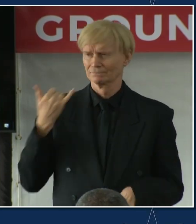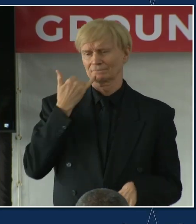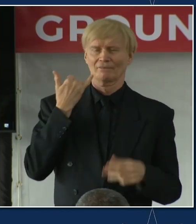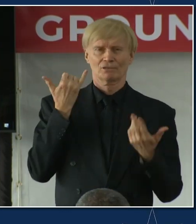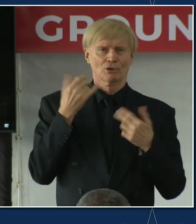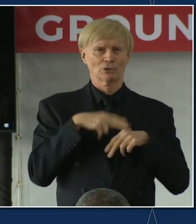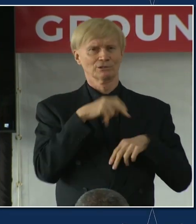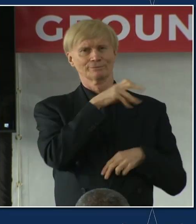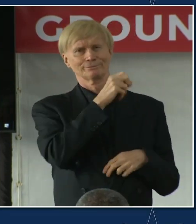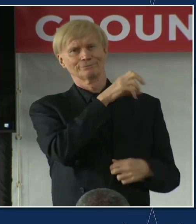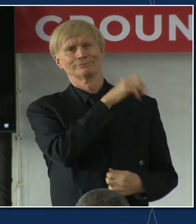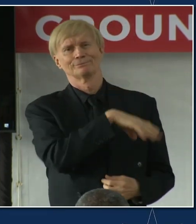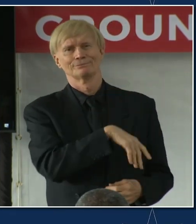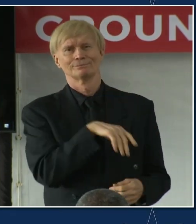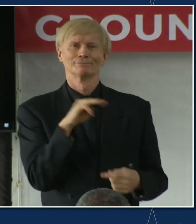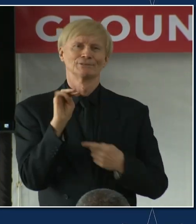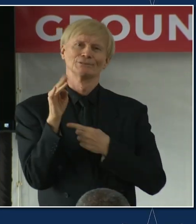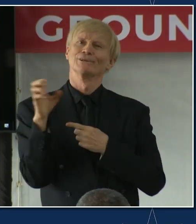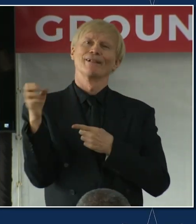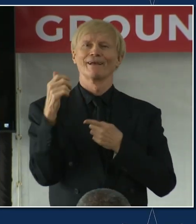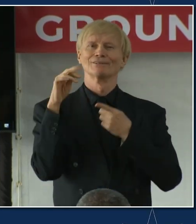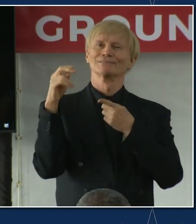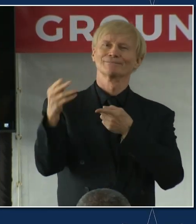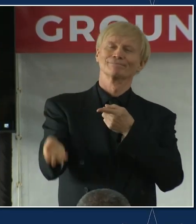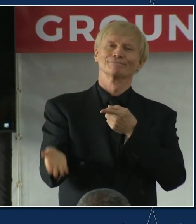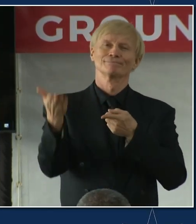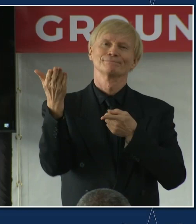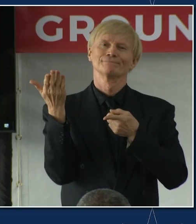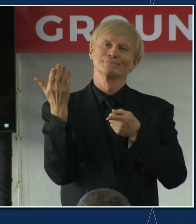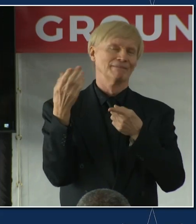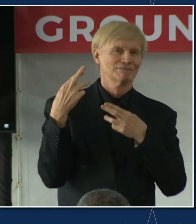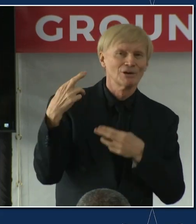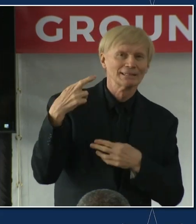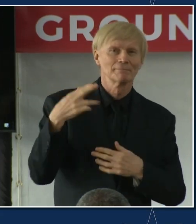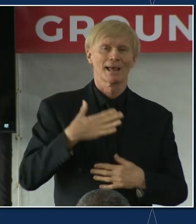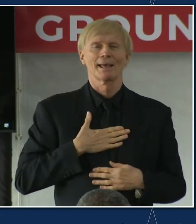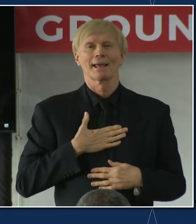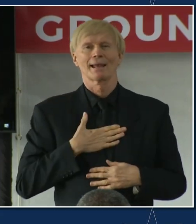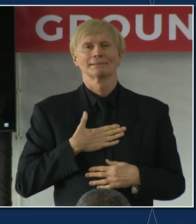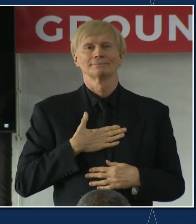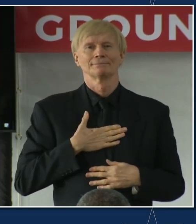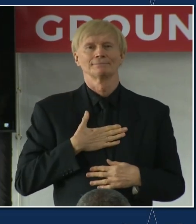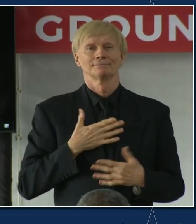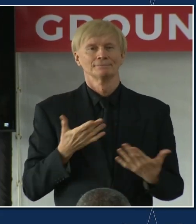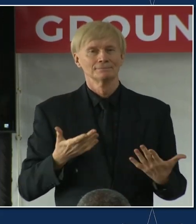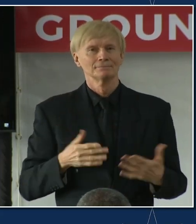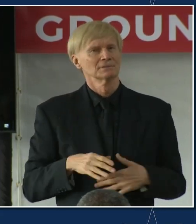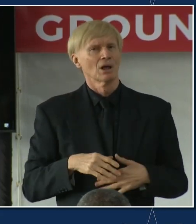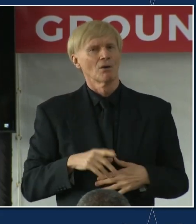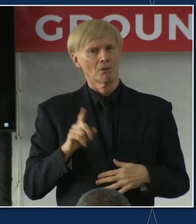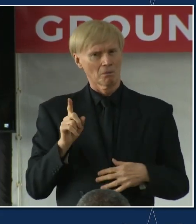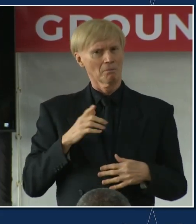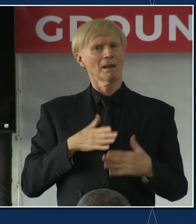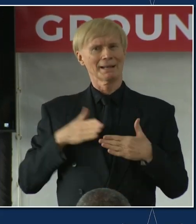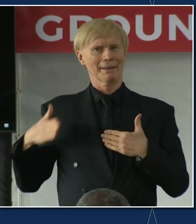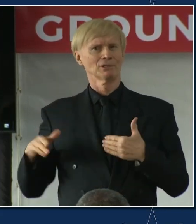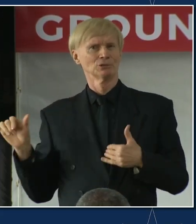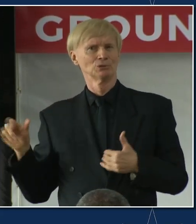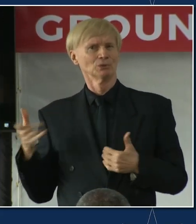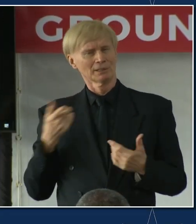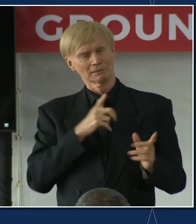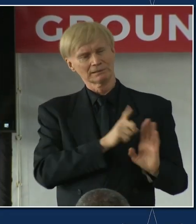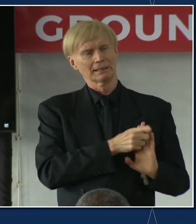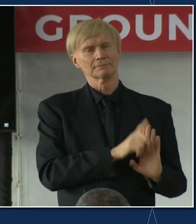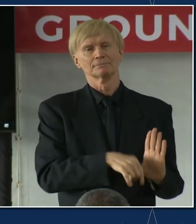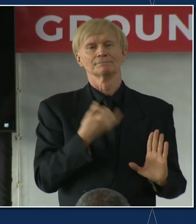I do. It's Alderman Michelle Harris. She's a dear friend of mine and my neighbor. She said, give me a second. She